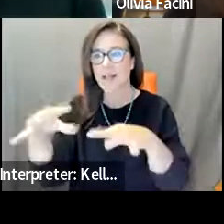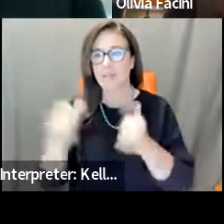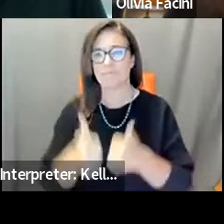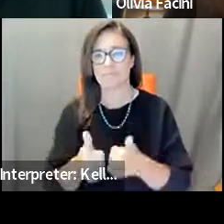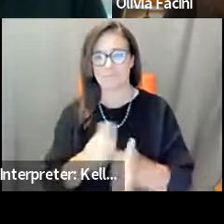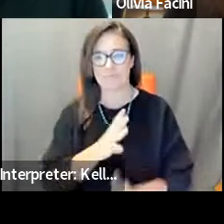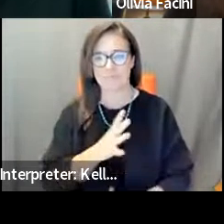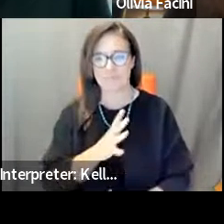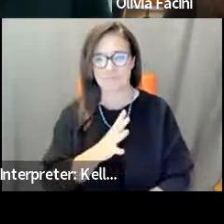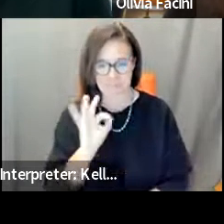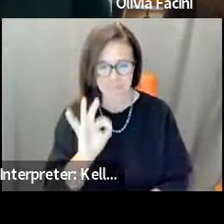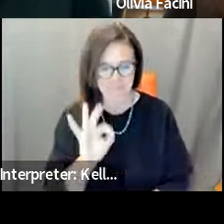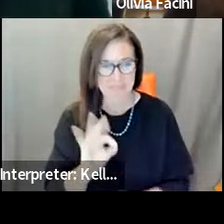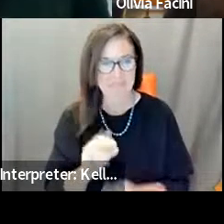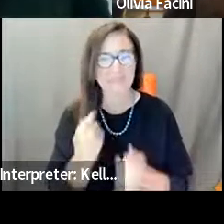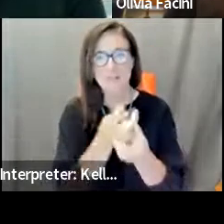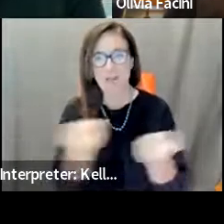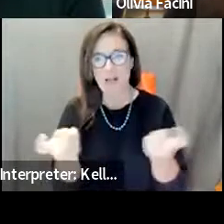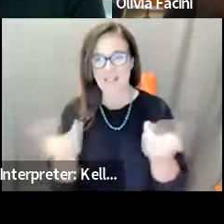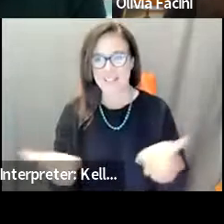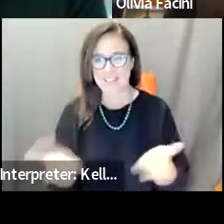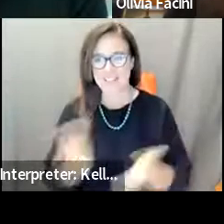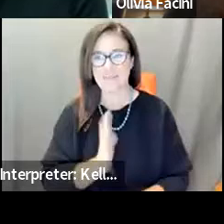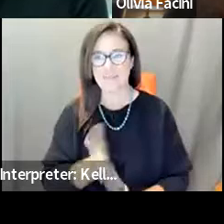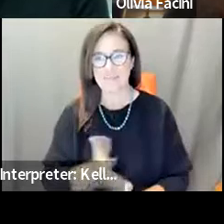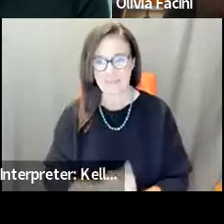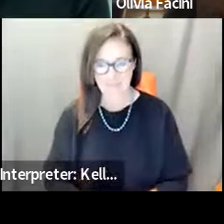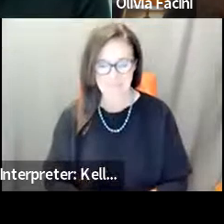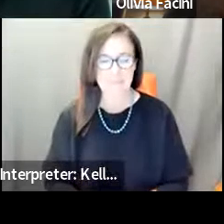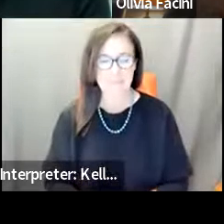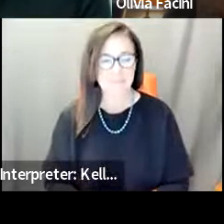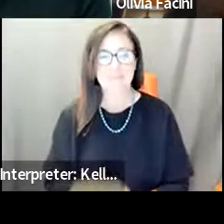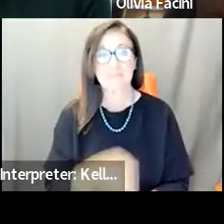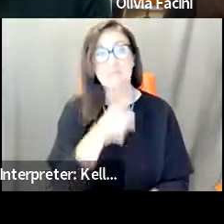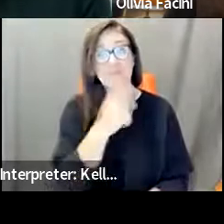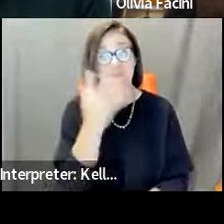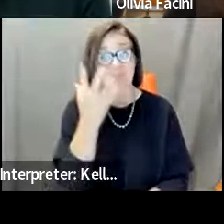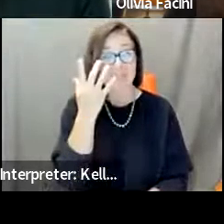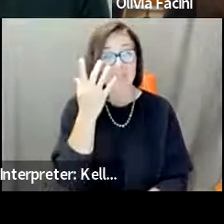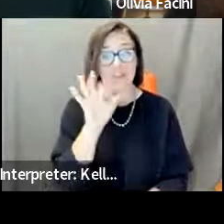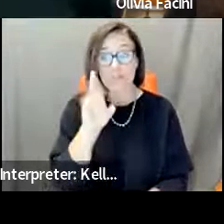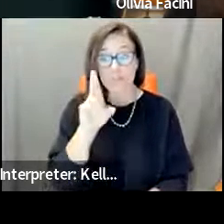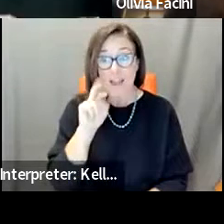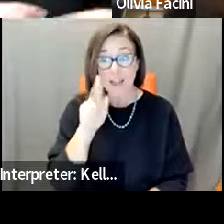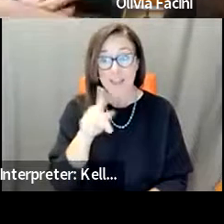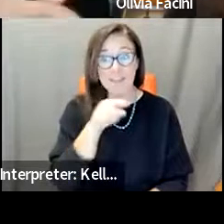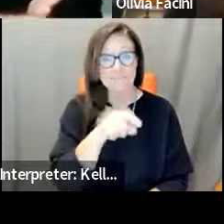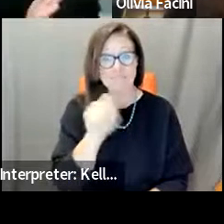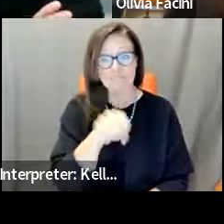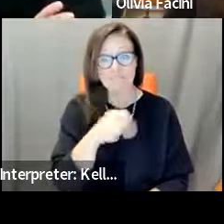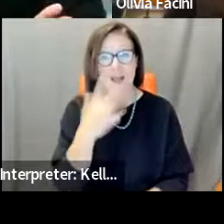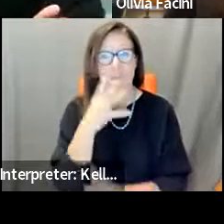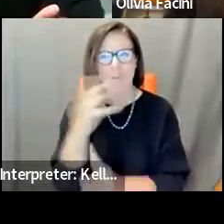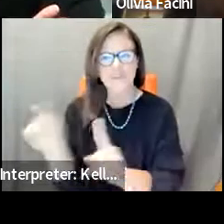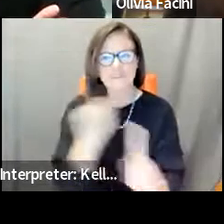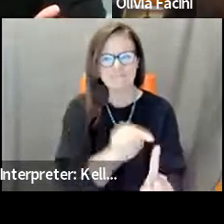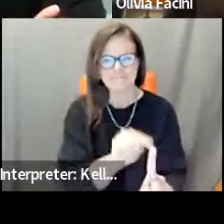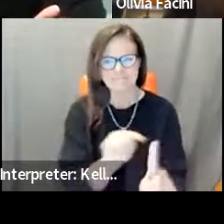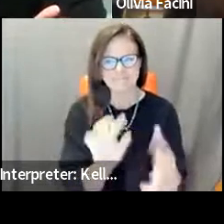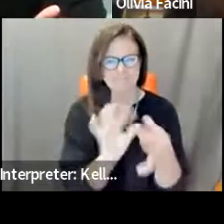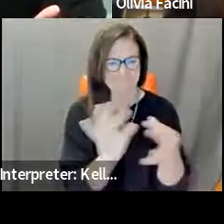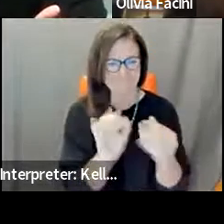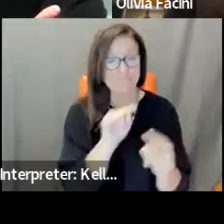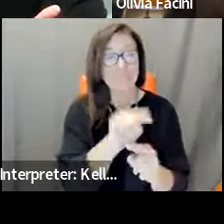right. Everybody's back. Yeah, so Frank, I definitely want to return to what you were talking about